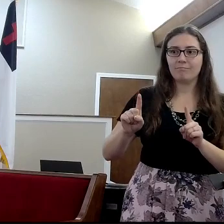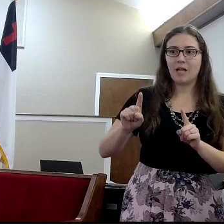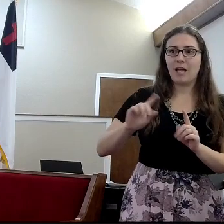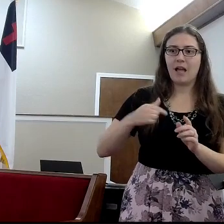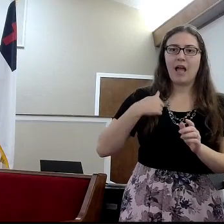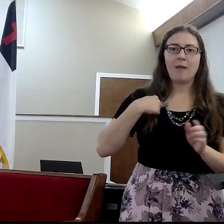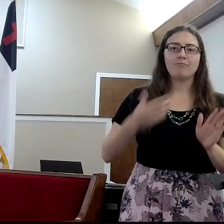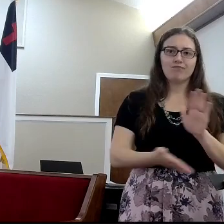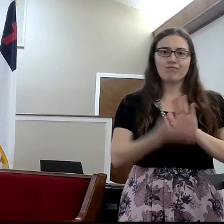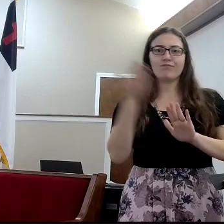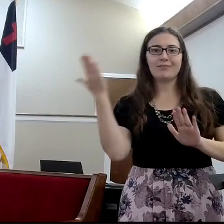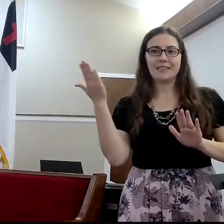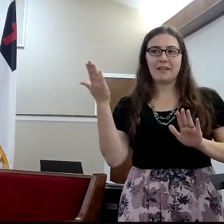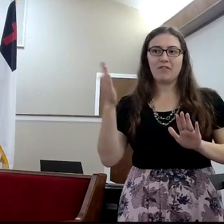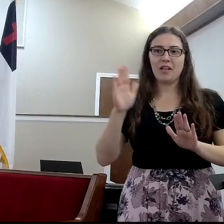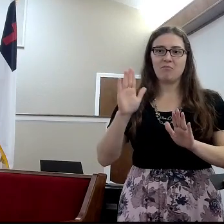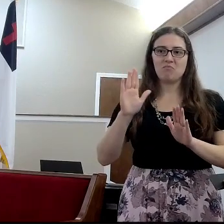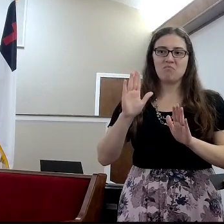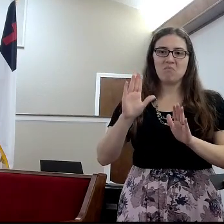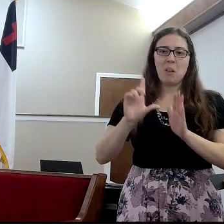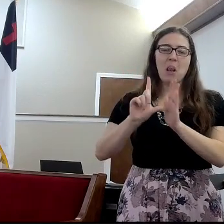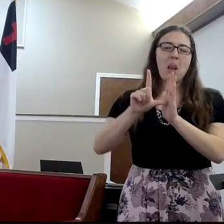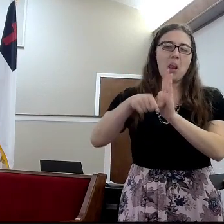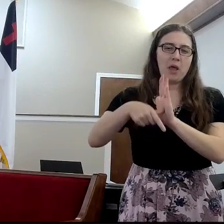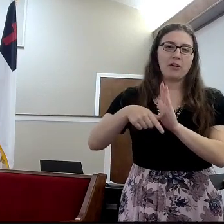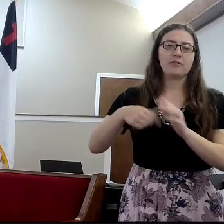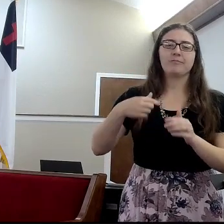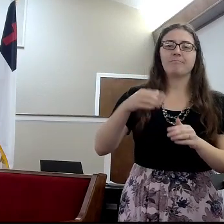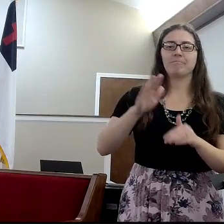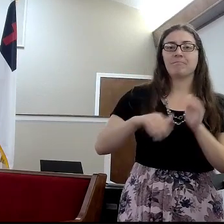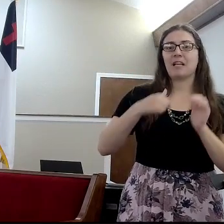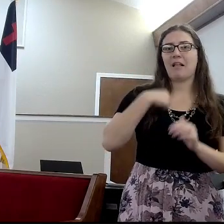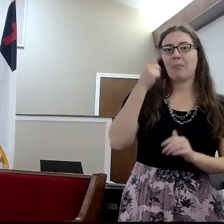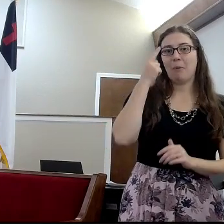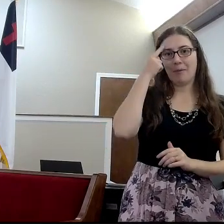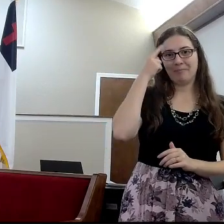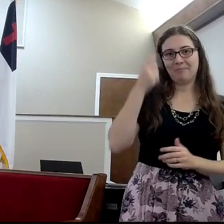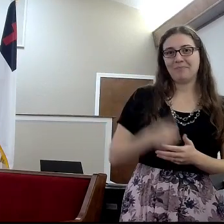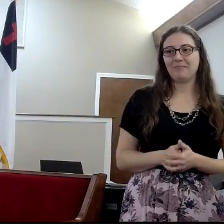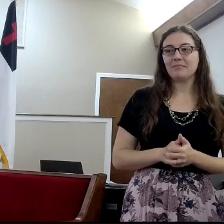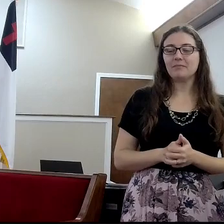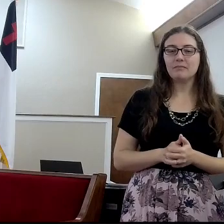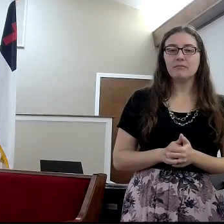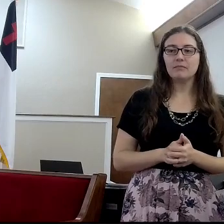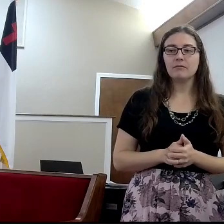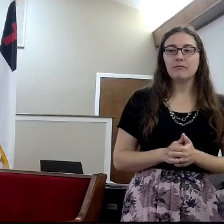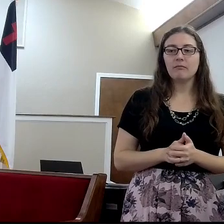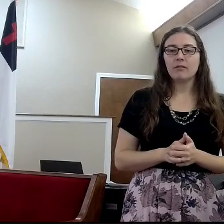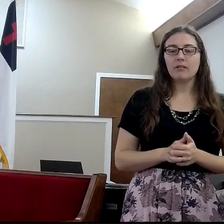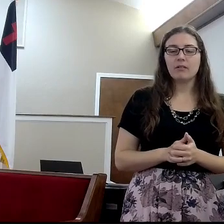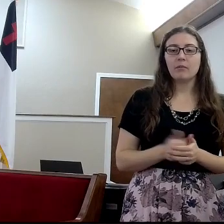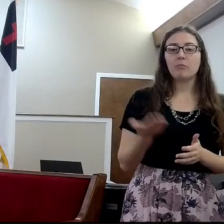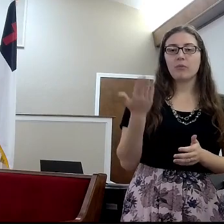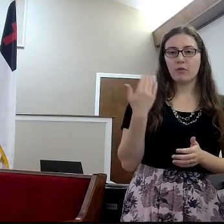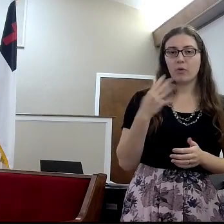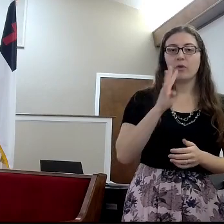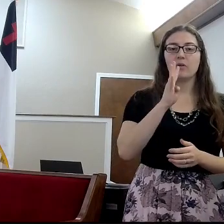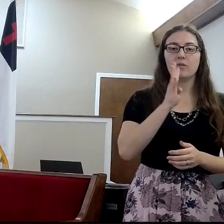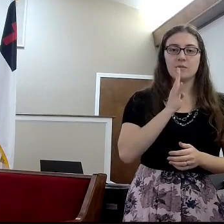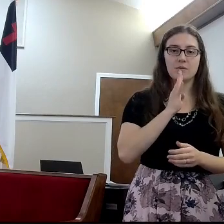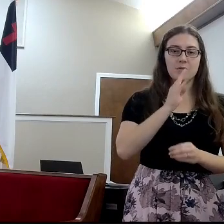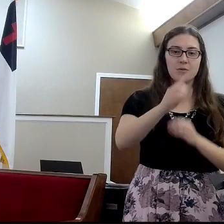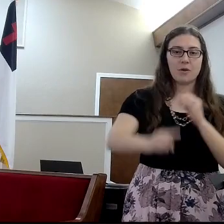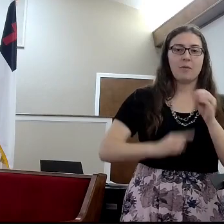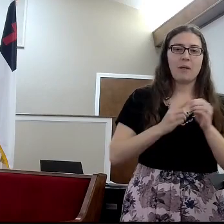will now. We shall see. In the first series or sermon of the series as we were going